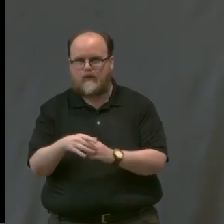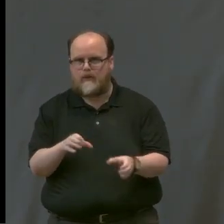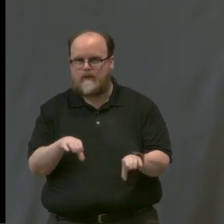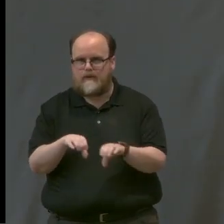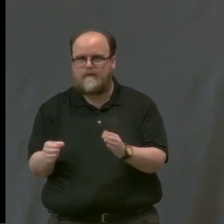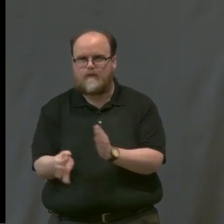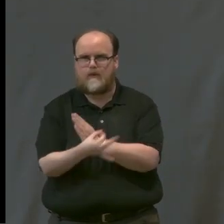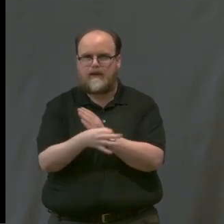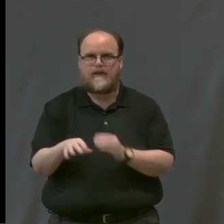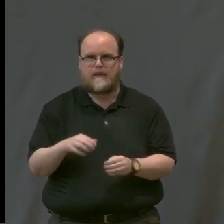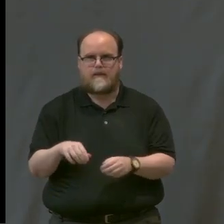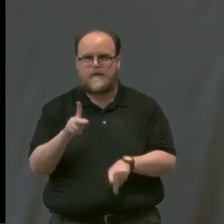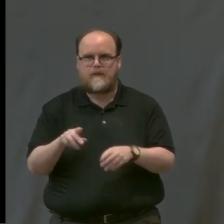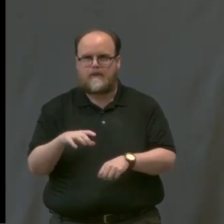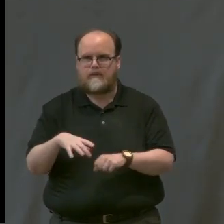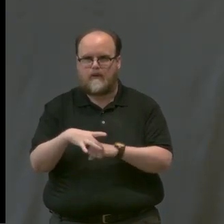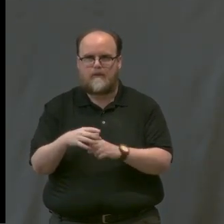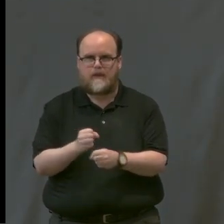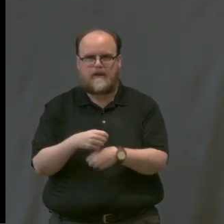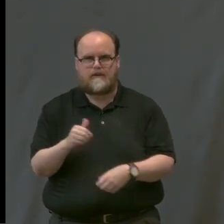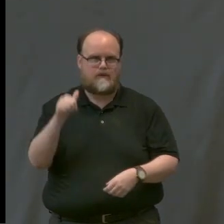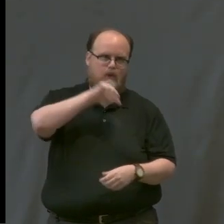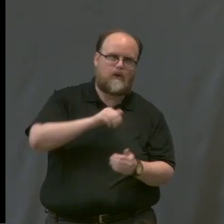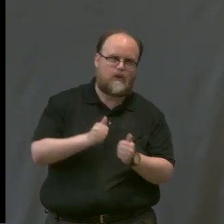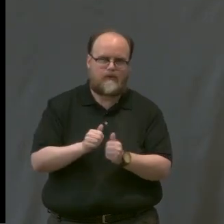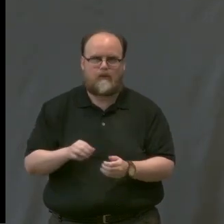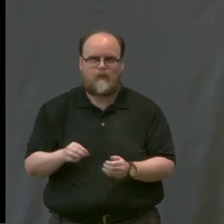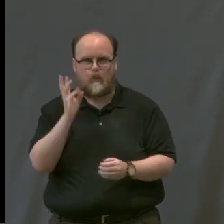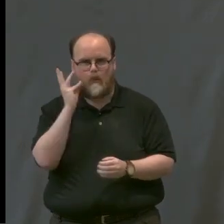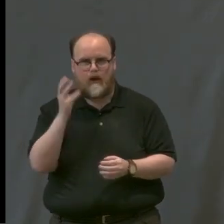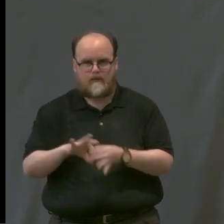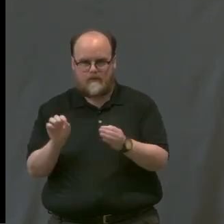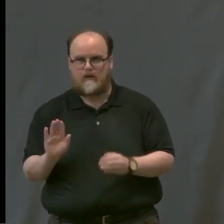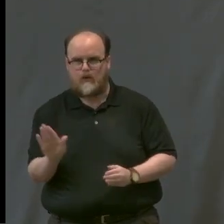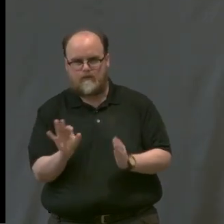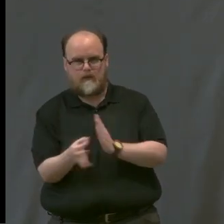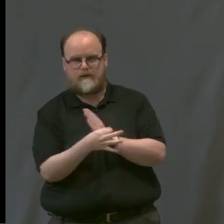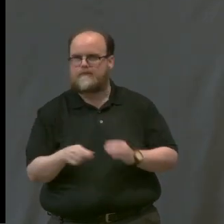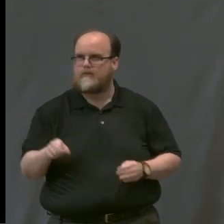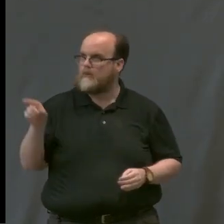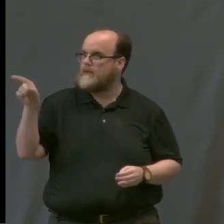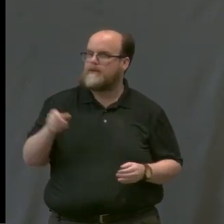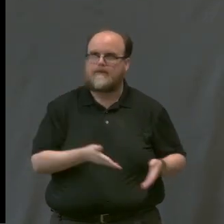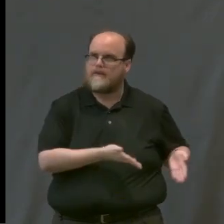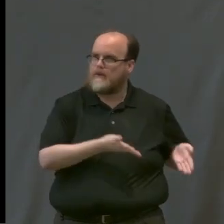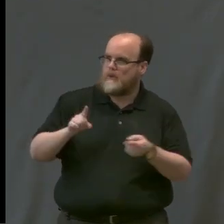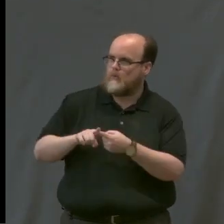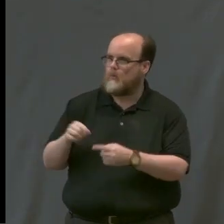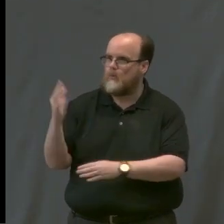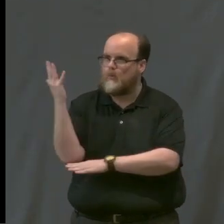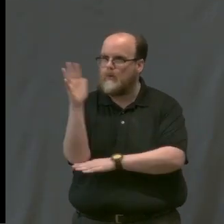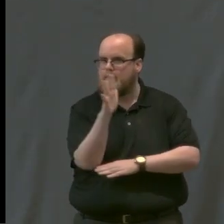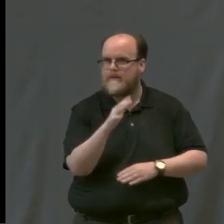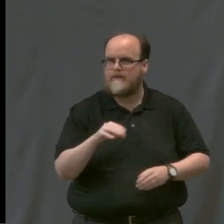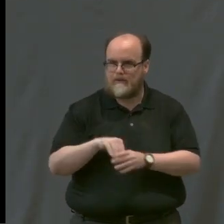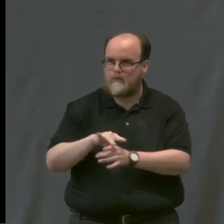of the earth were made drunk with the wine of her fornication. So he carried me away in the spirit into the wilderness, and